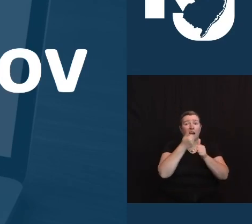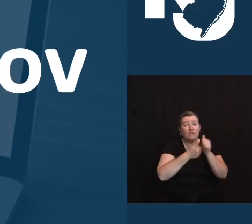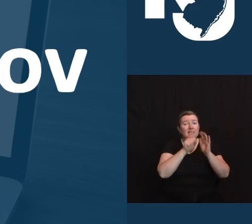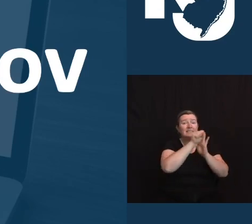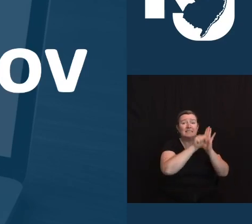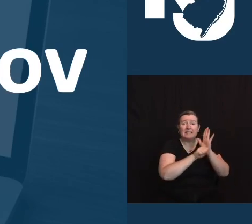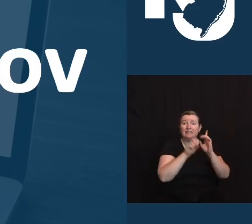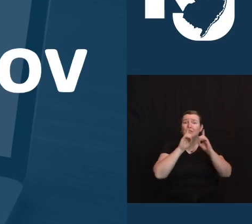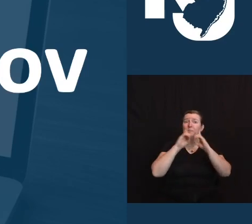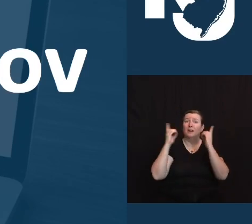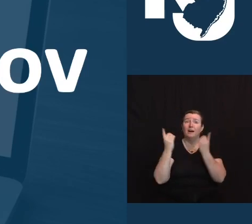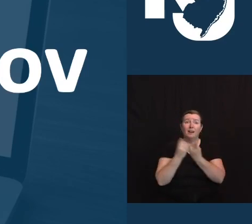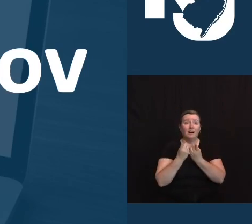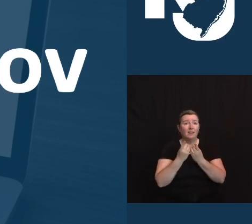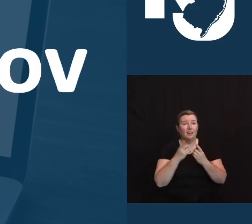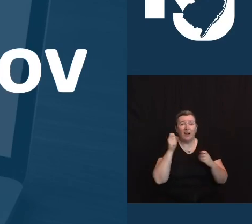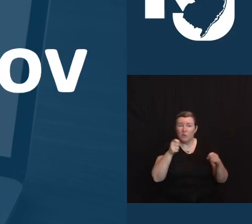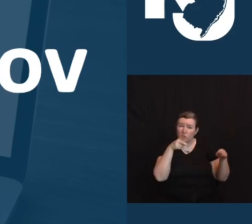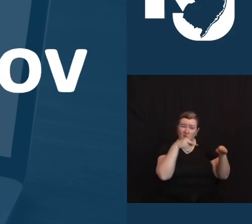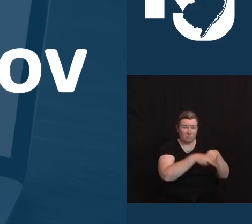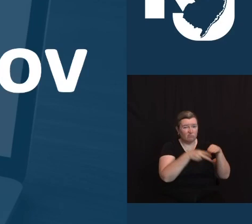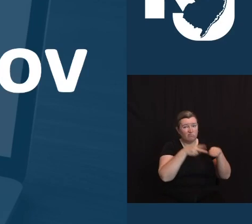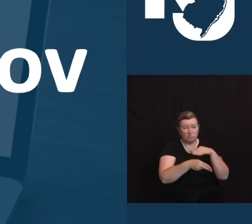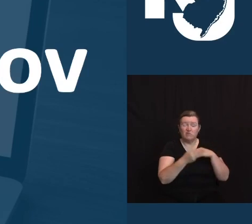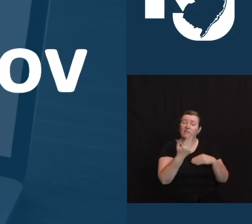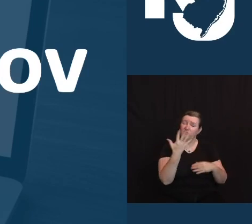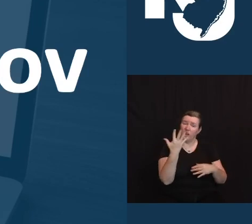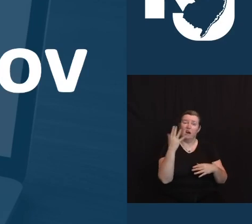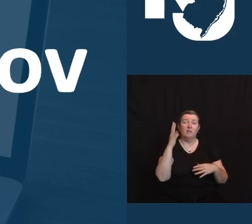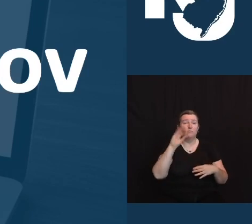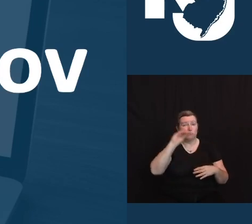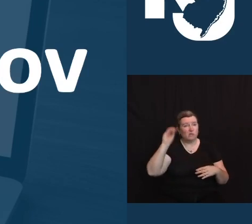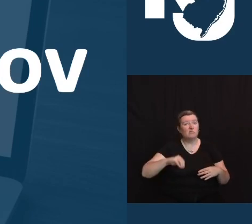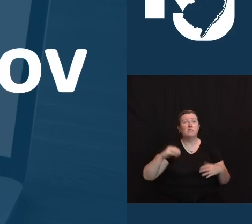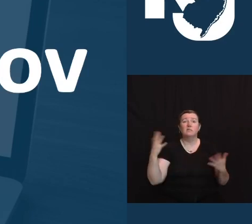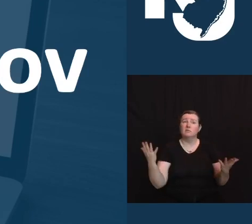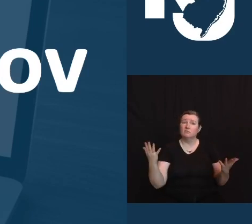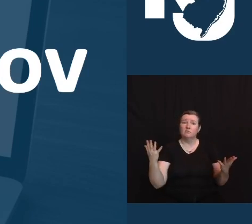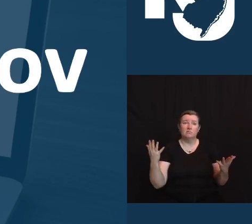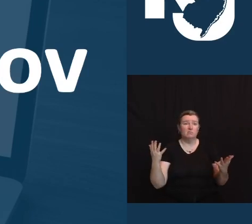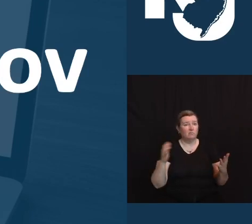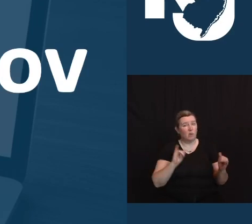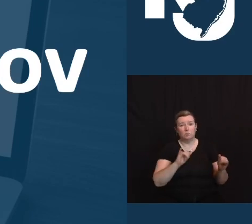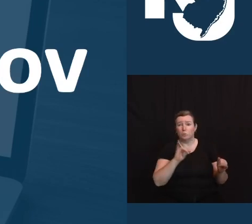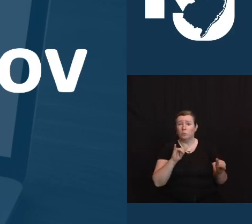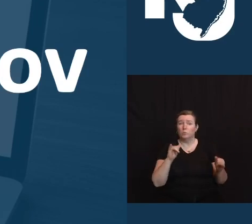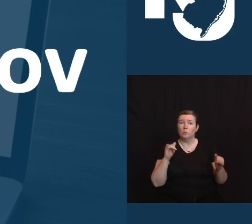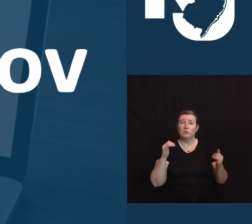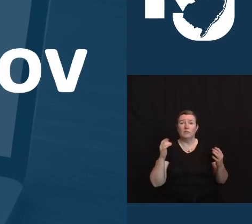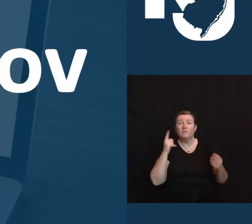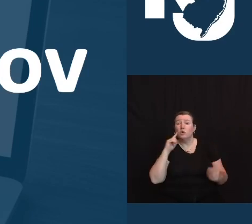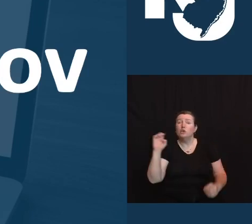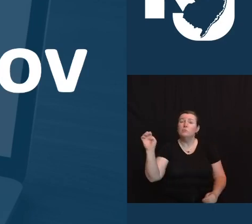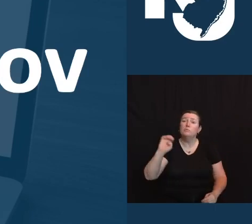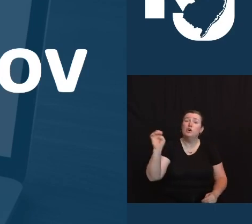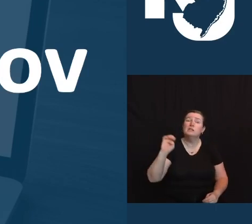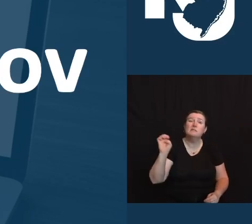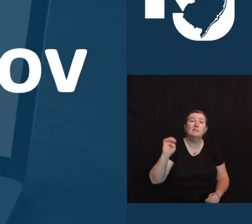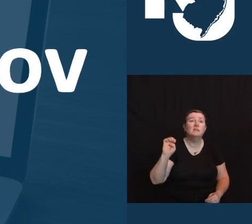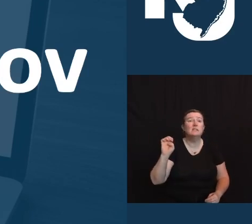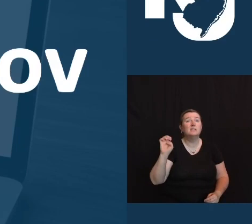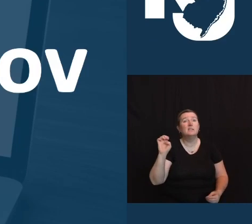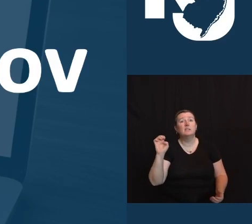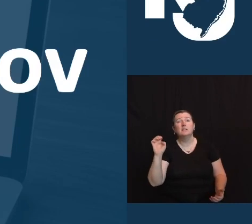the meantime, we cannot ignore our current needs, meeting sharply increased costs for emergency response, public